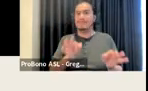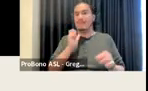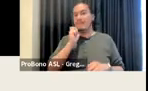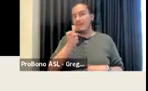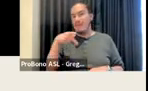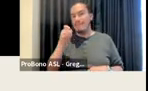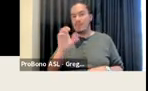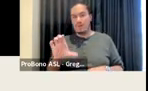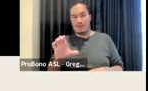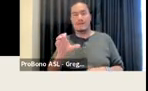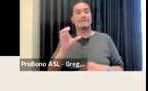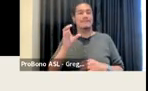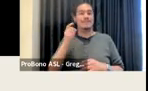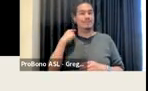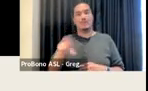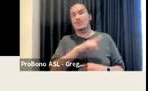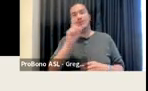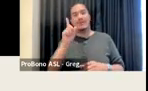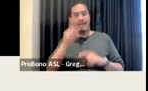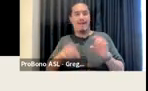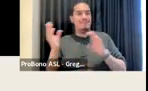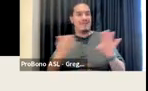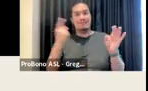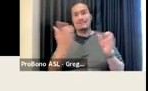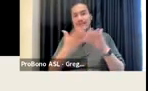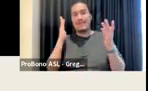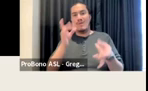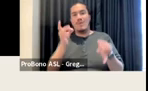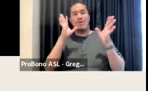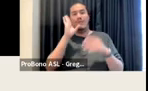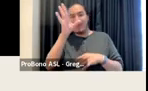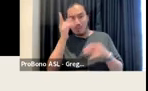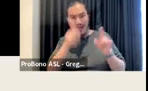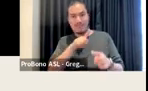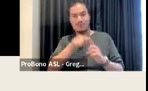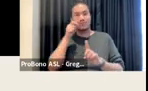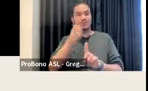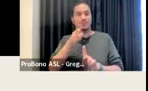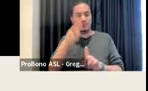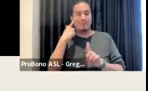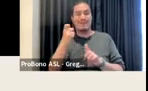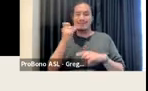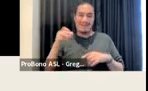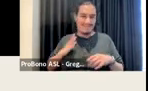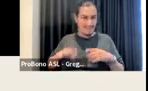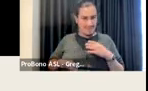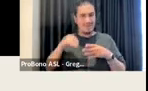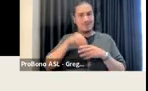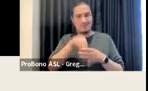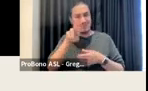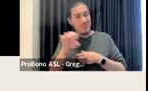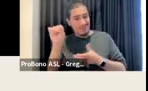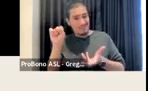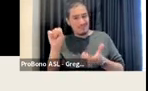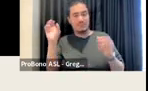of color. You cannot plan something horrible happening to you that is completely out of your control because of your lack of privilege in the United States. So to have a